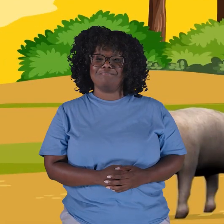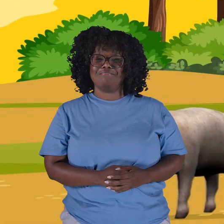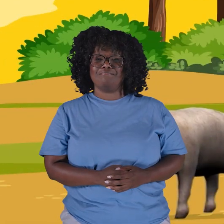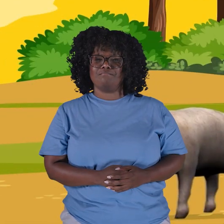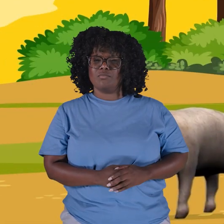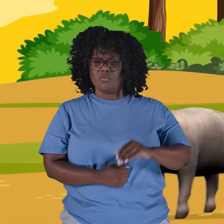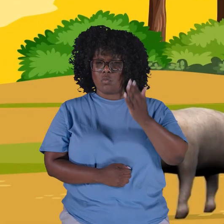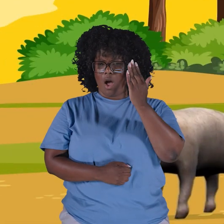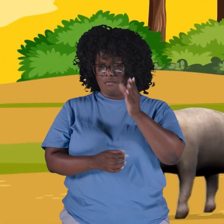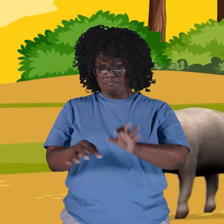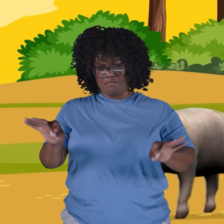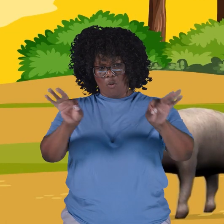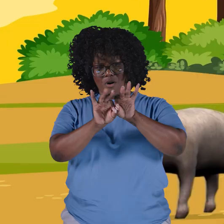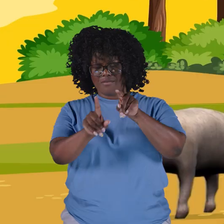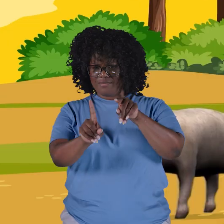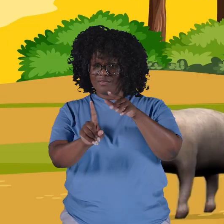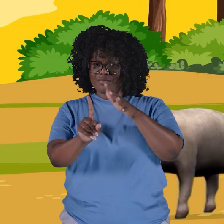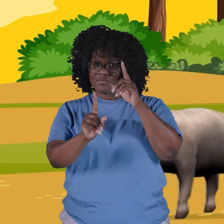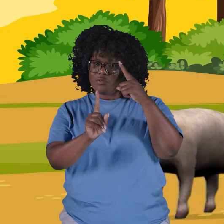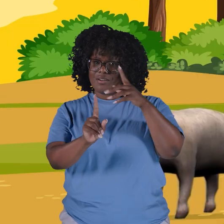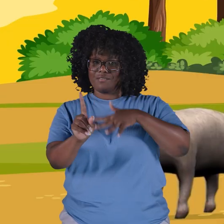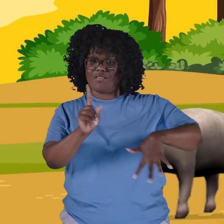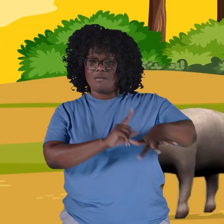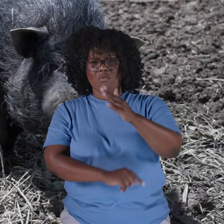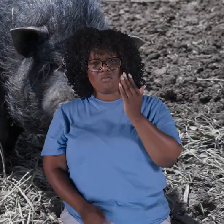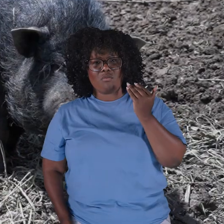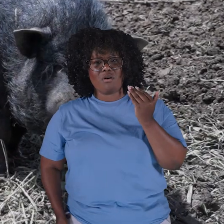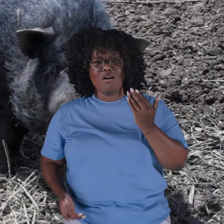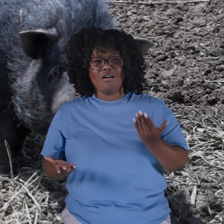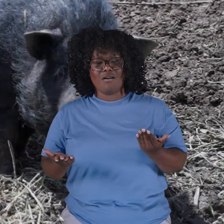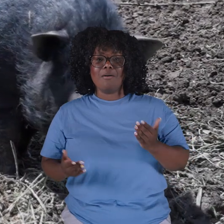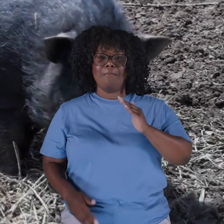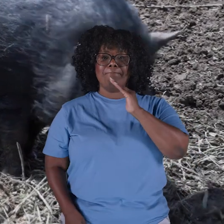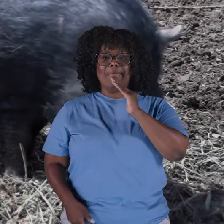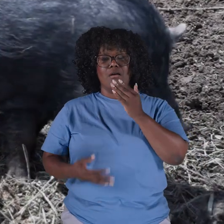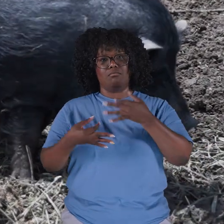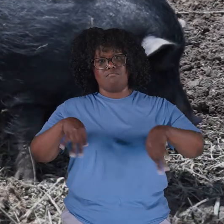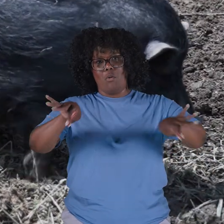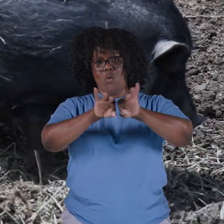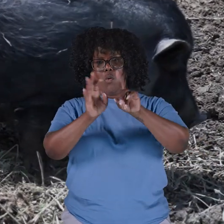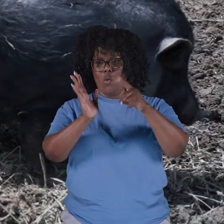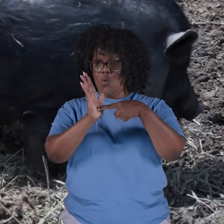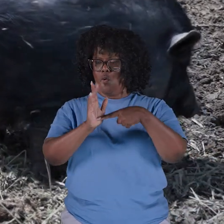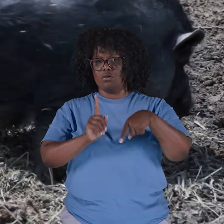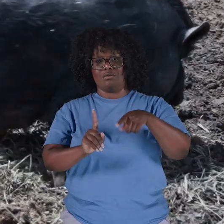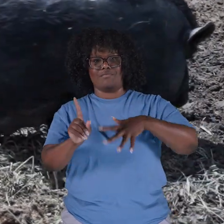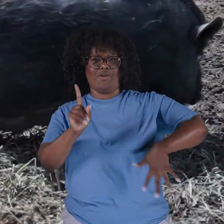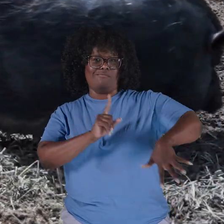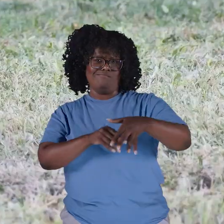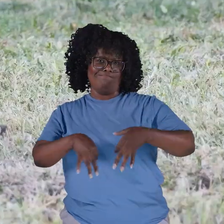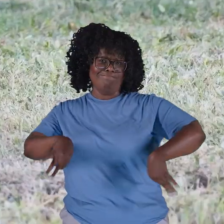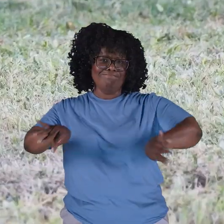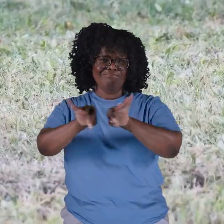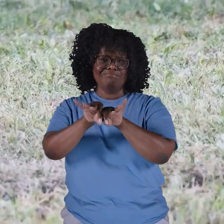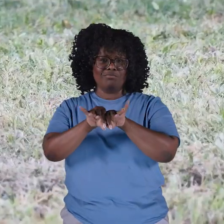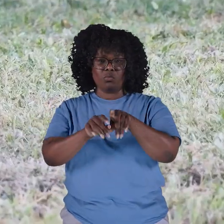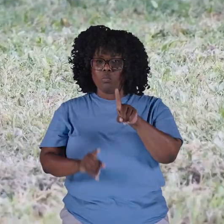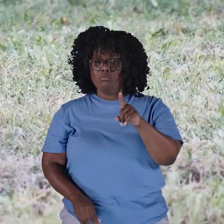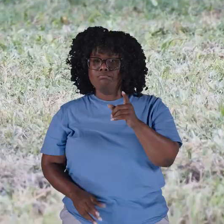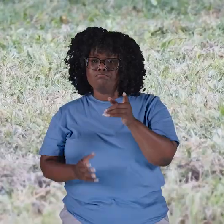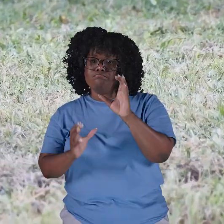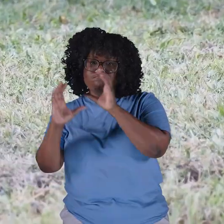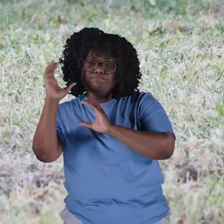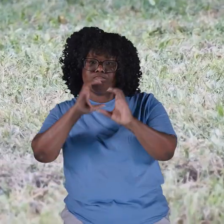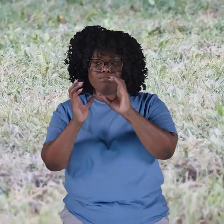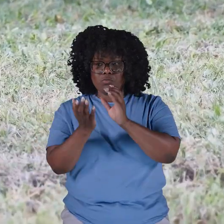Why are they so important to the environment? Pigs play a vital role in the environment. When they root through